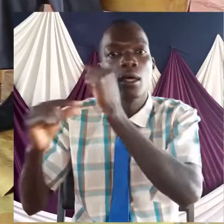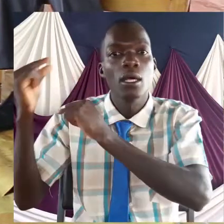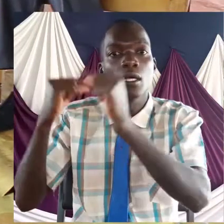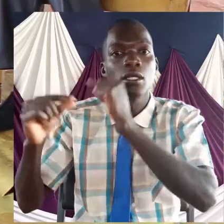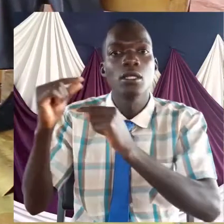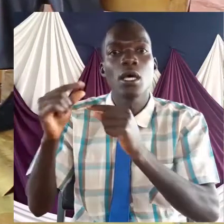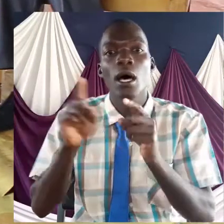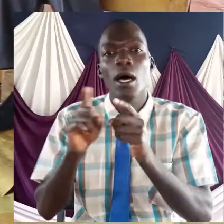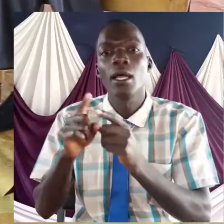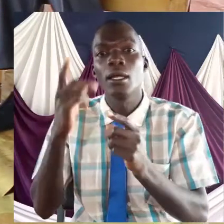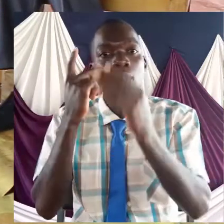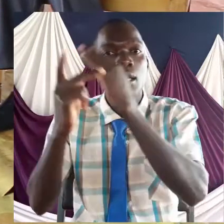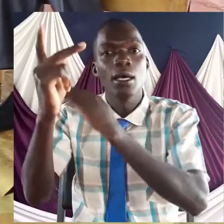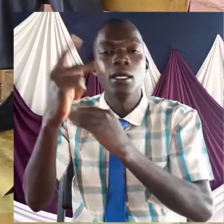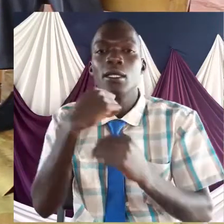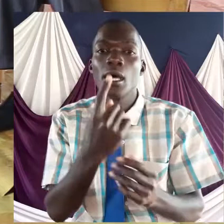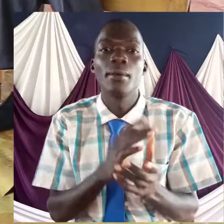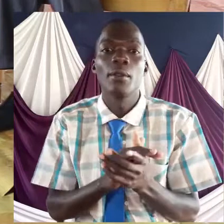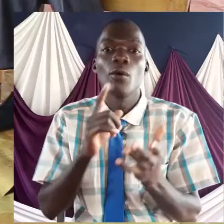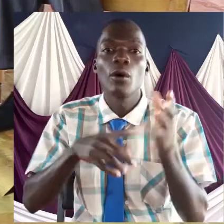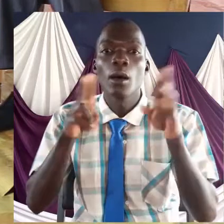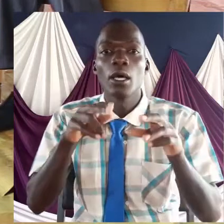the future. Mm-hmm. And